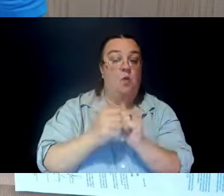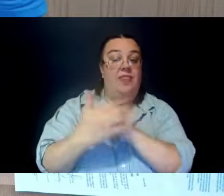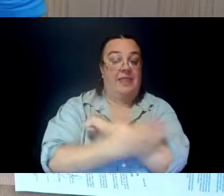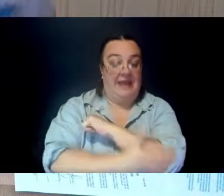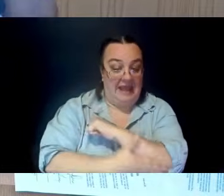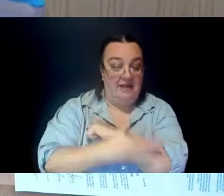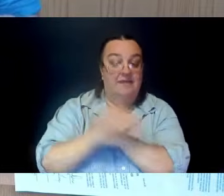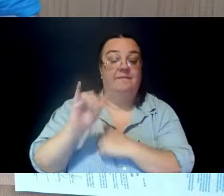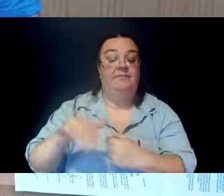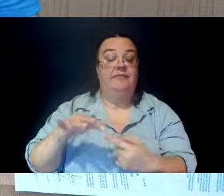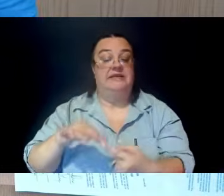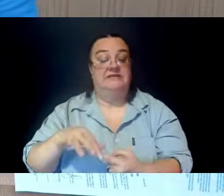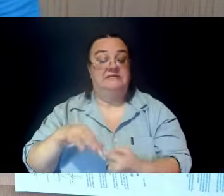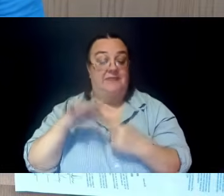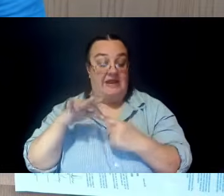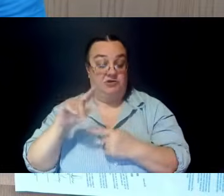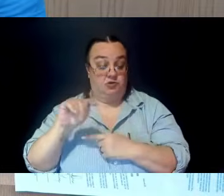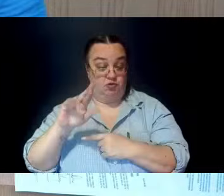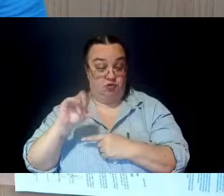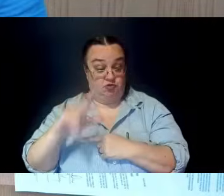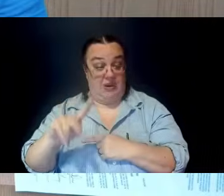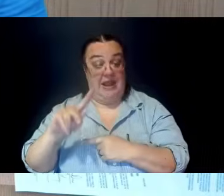tax treatment